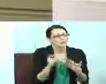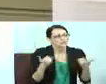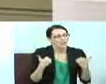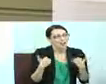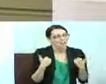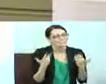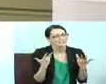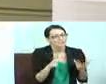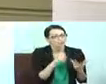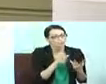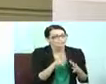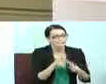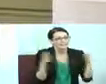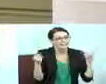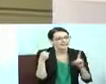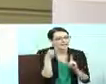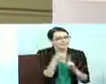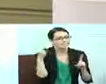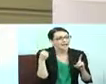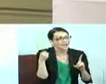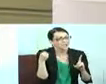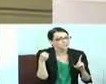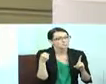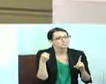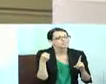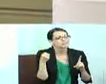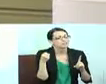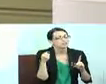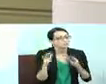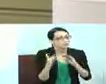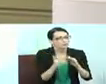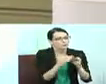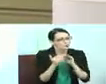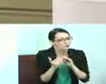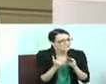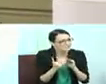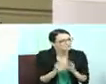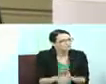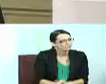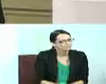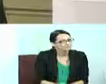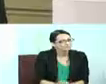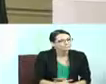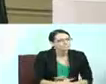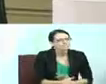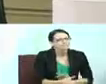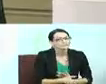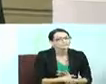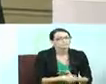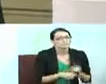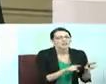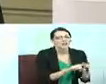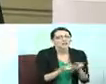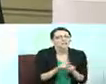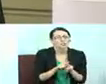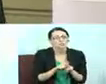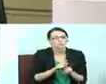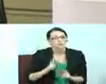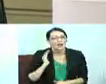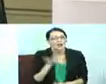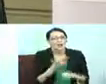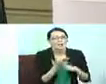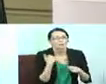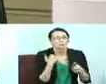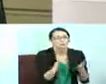a really big impact on the community. And as well as our the